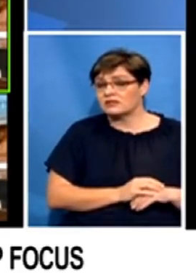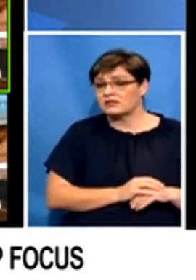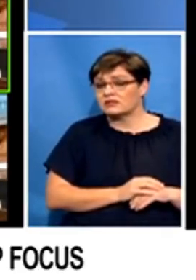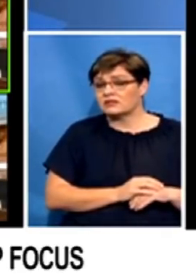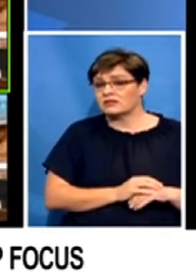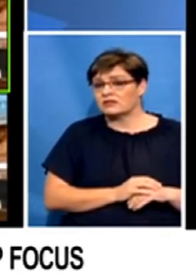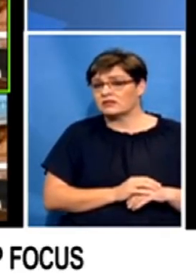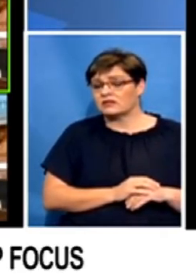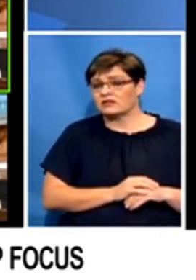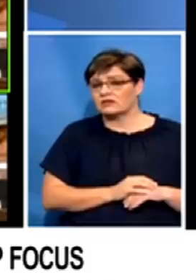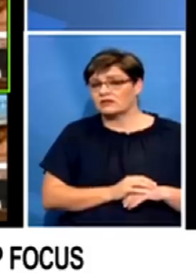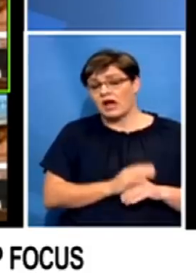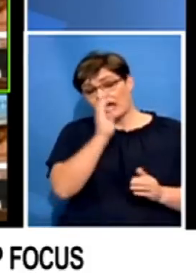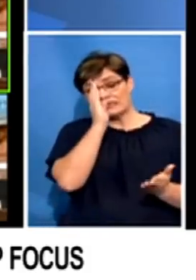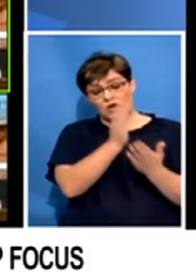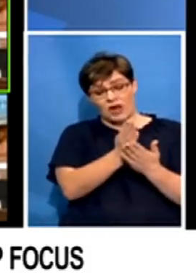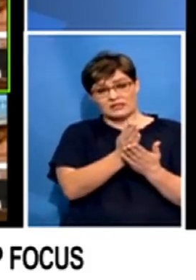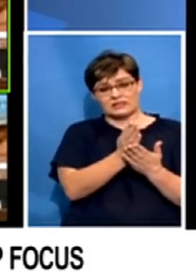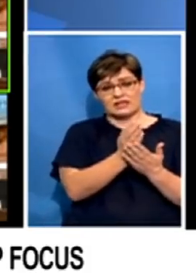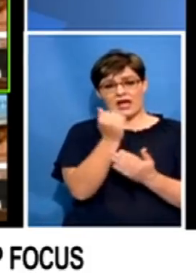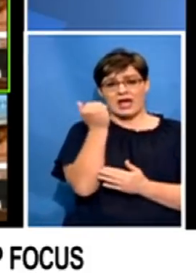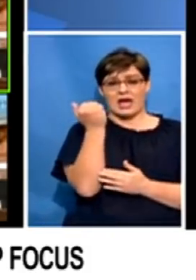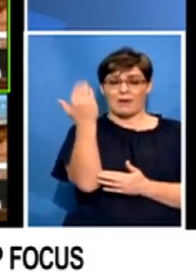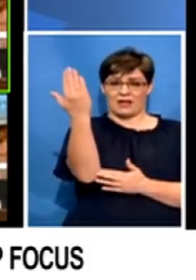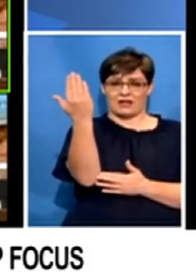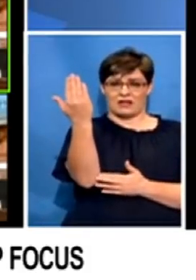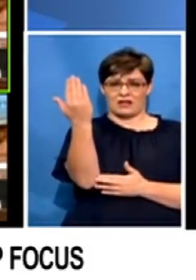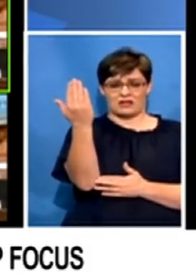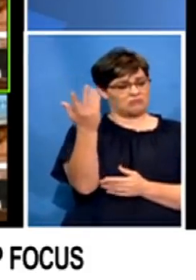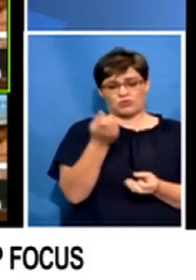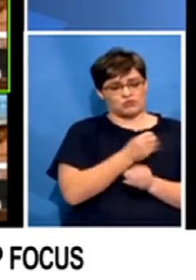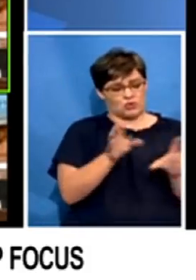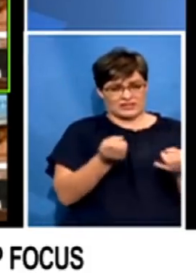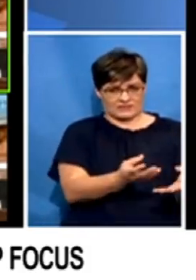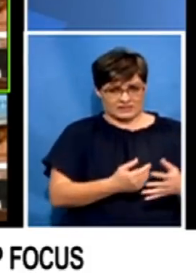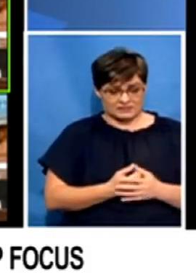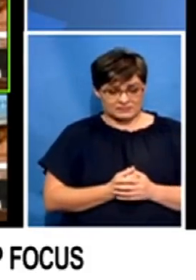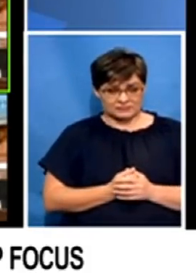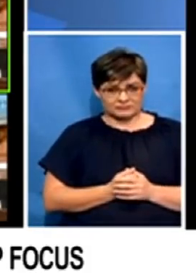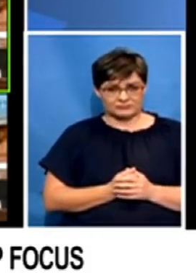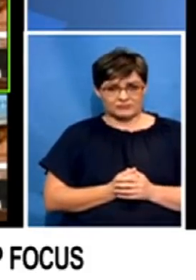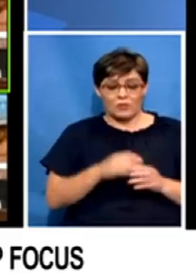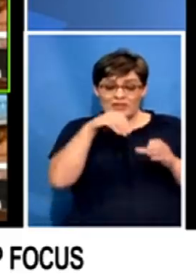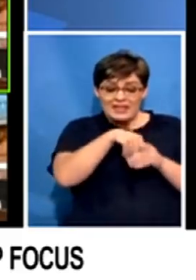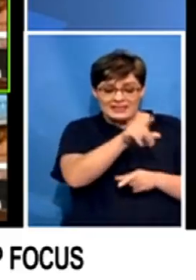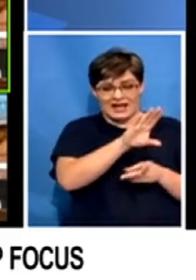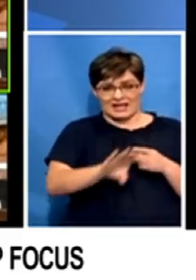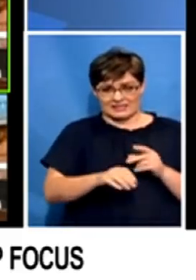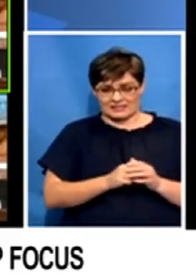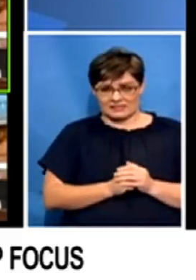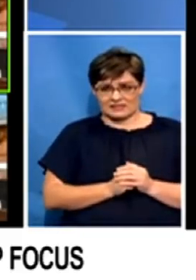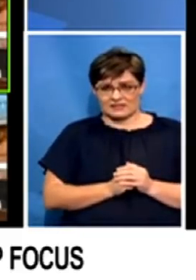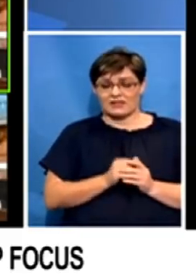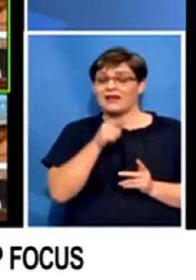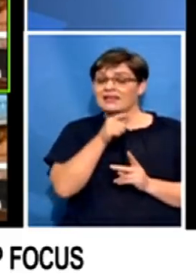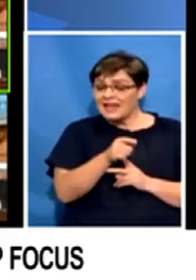not warranted in that matter. And the matter also related to an allegation that